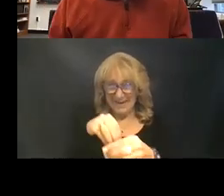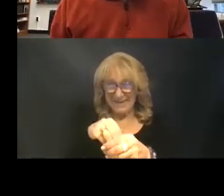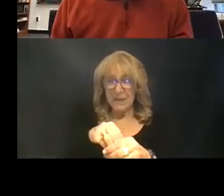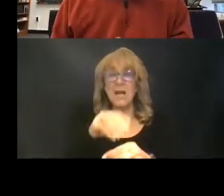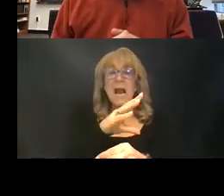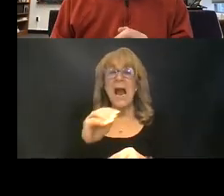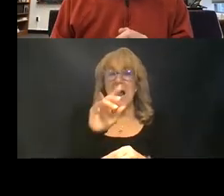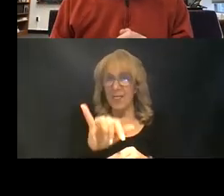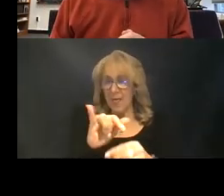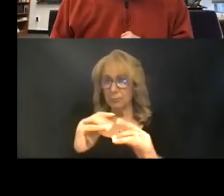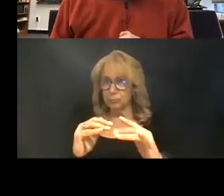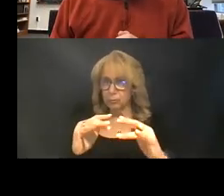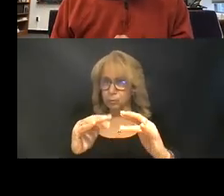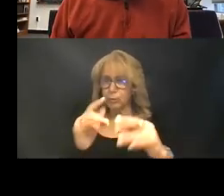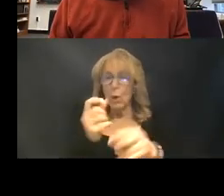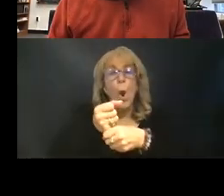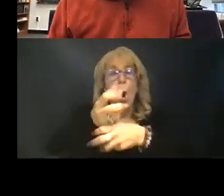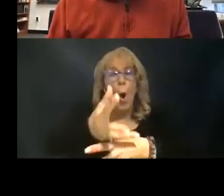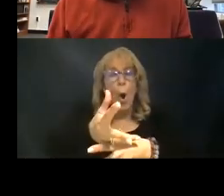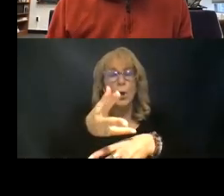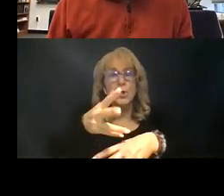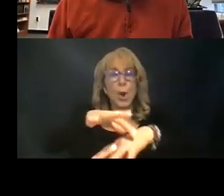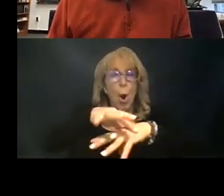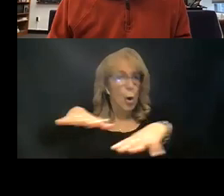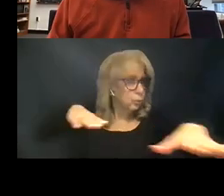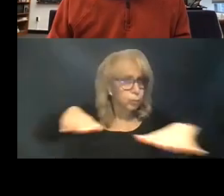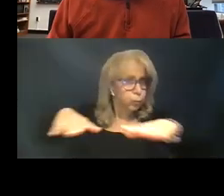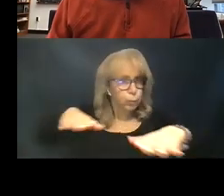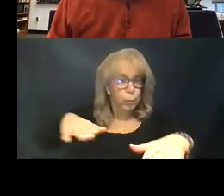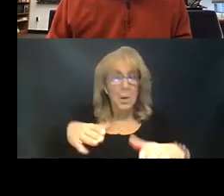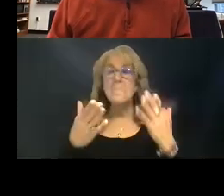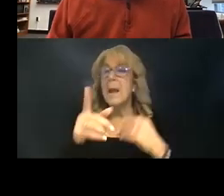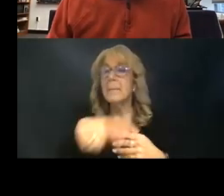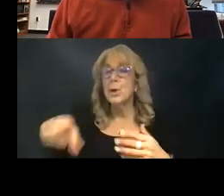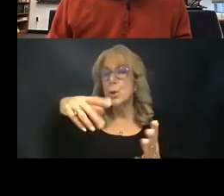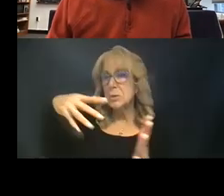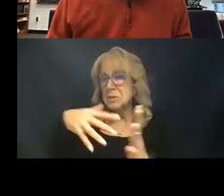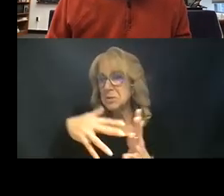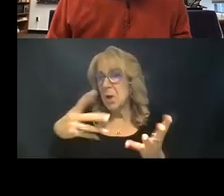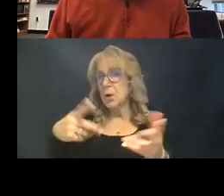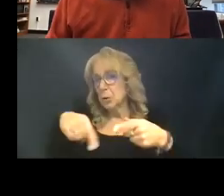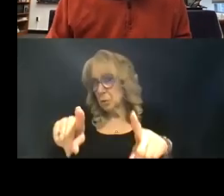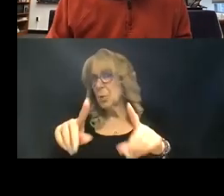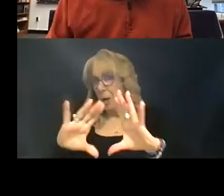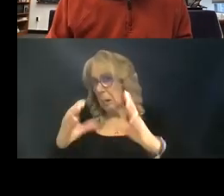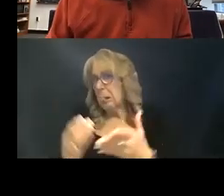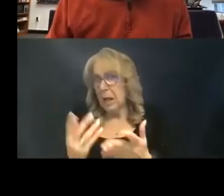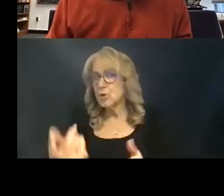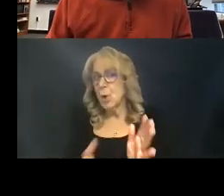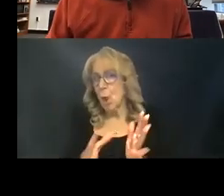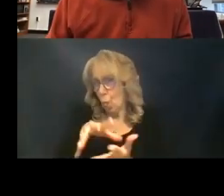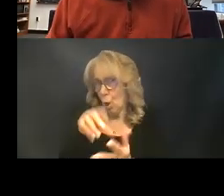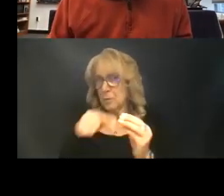to earthquakes when some of them happens. And some of you might have studied that in your classes. But if you look now at